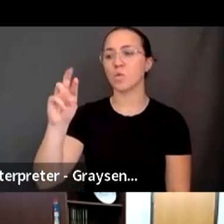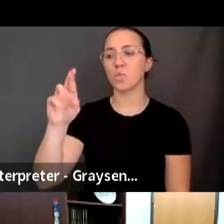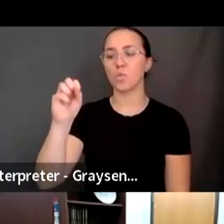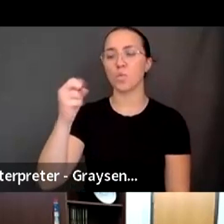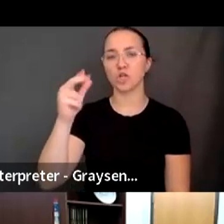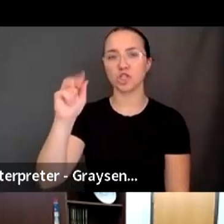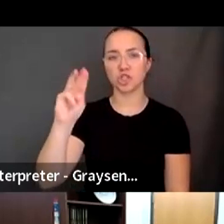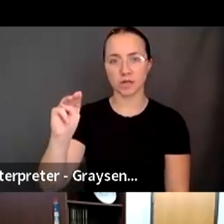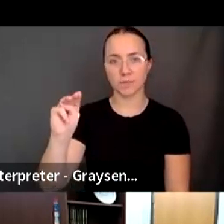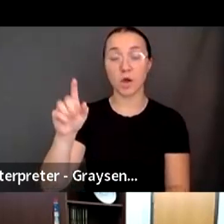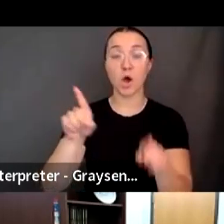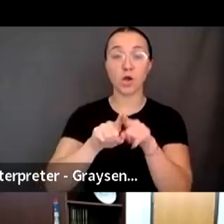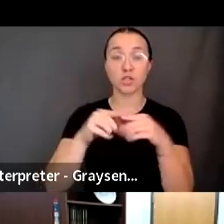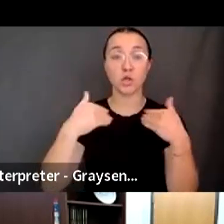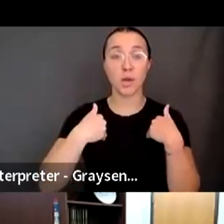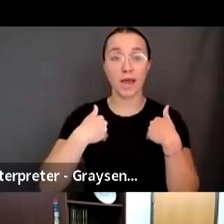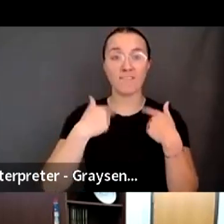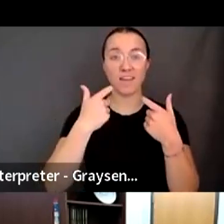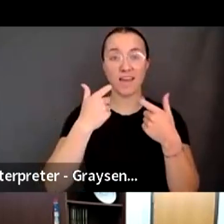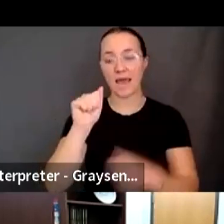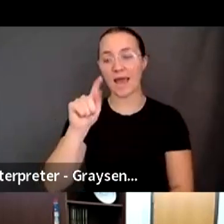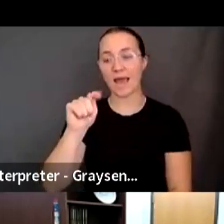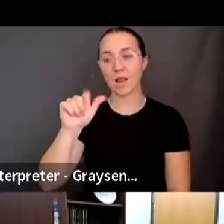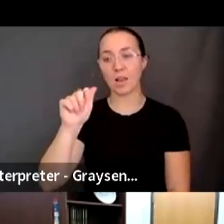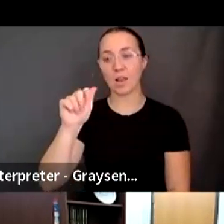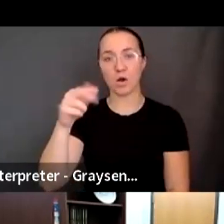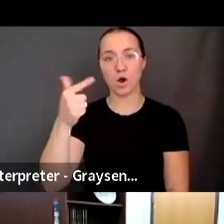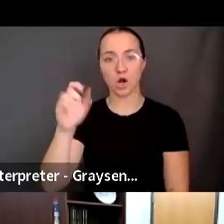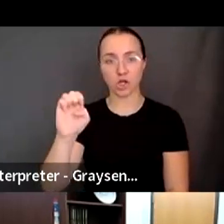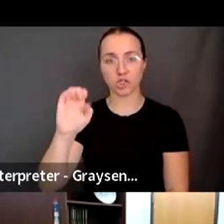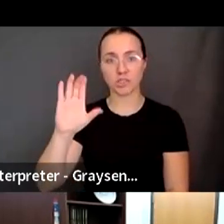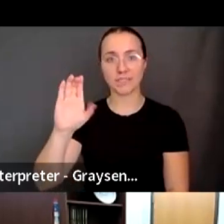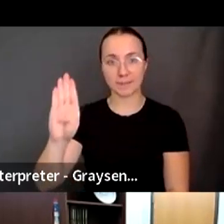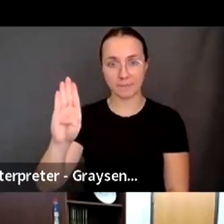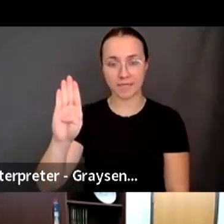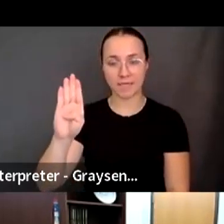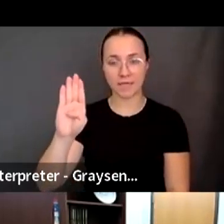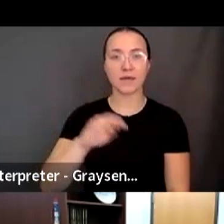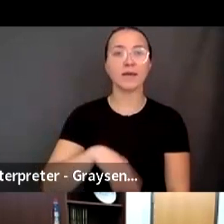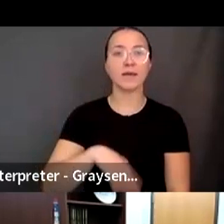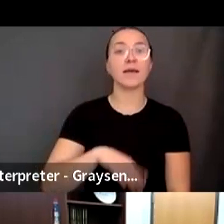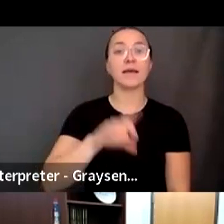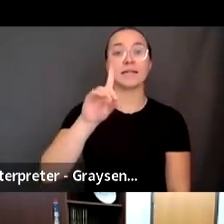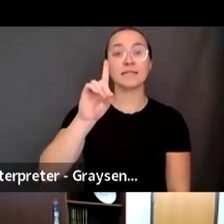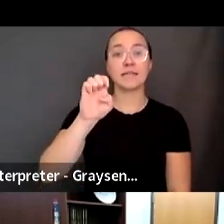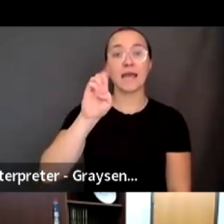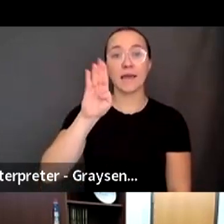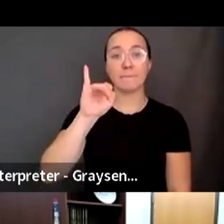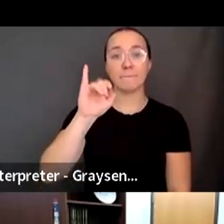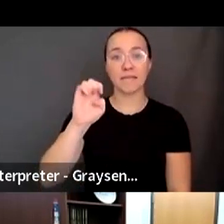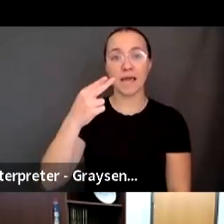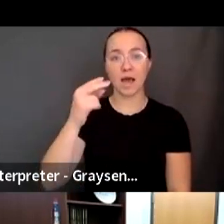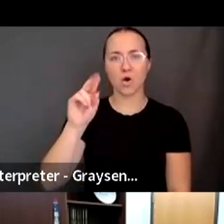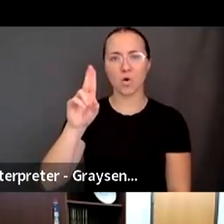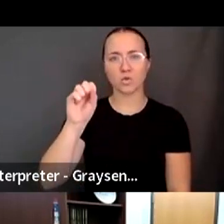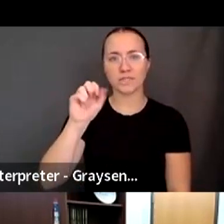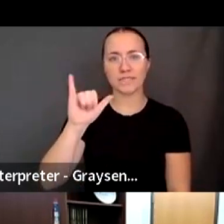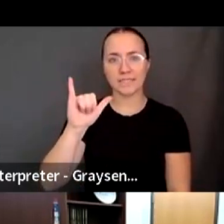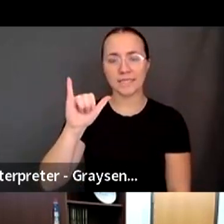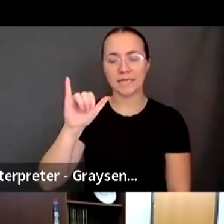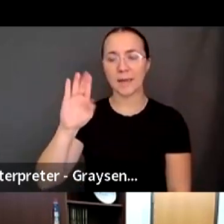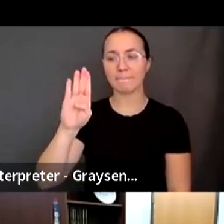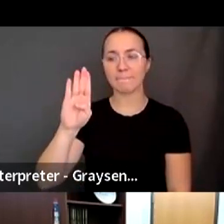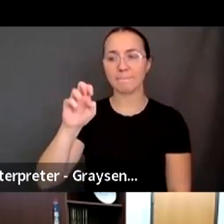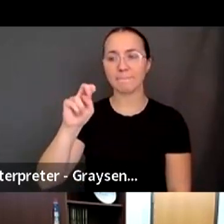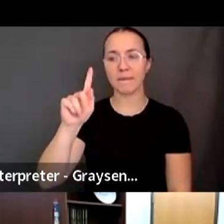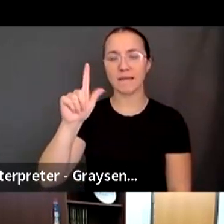the at-large seat B, which is Debbie Helsey and Bentley Marlowe. And then candidates